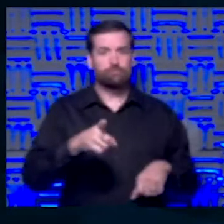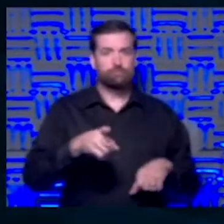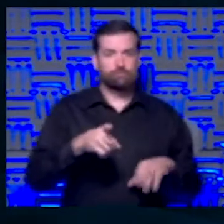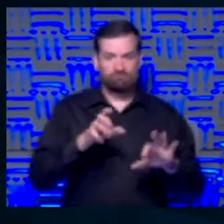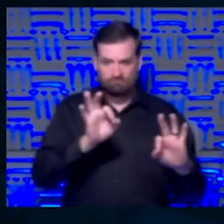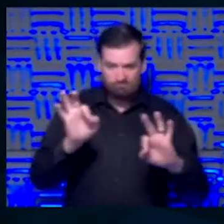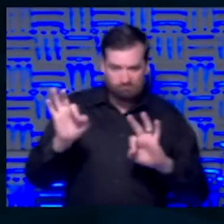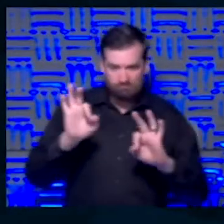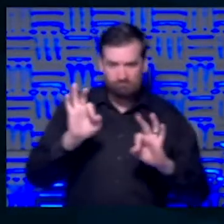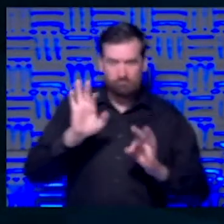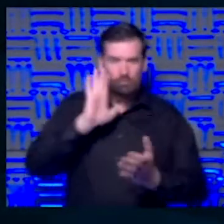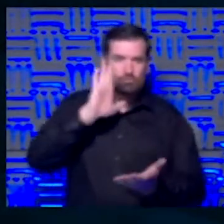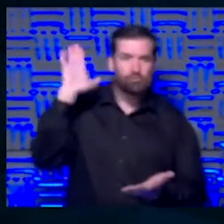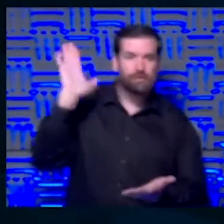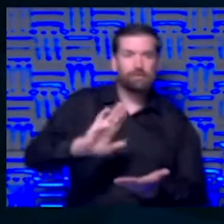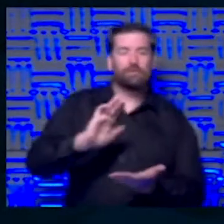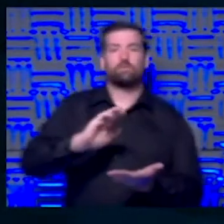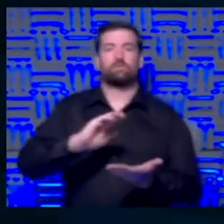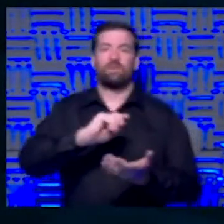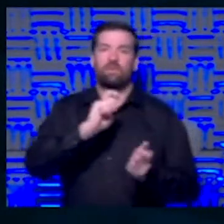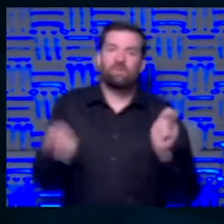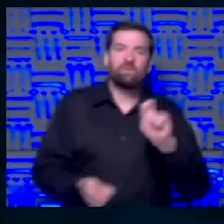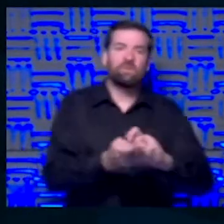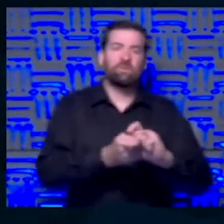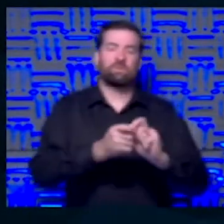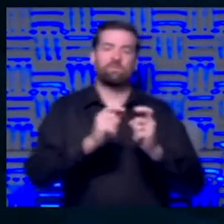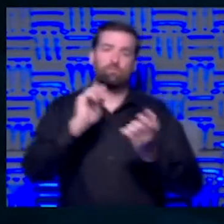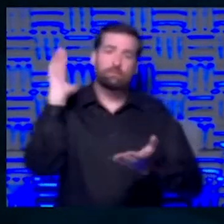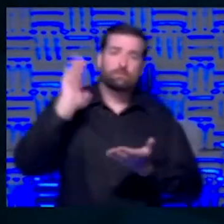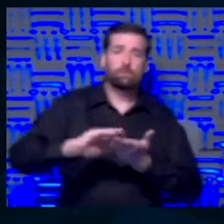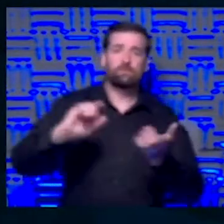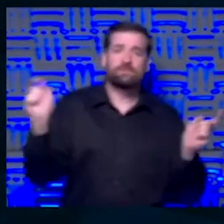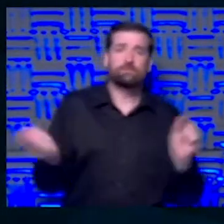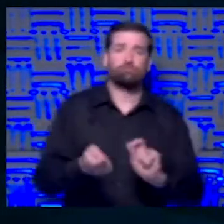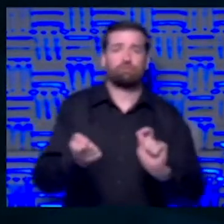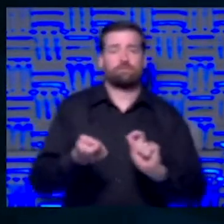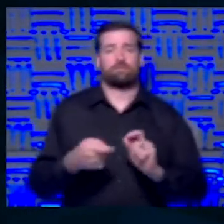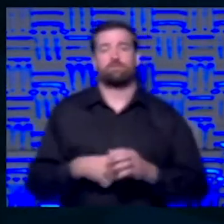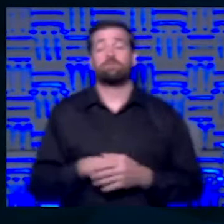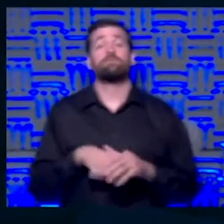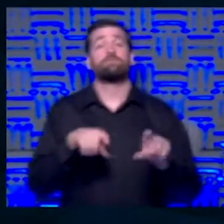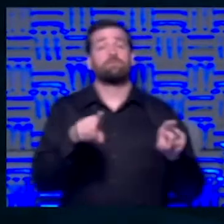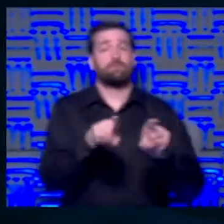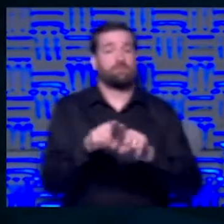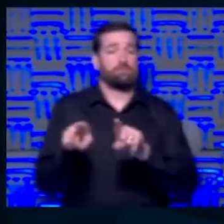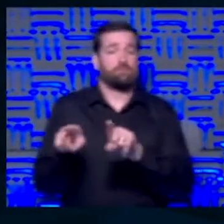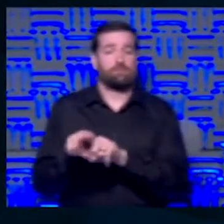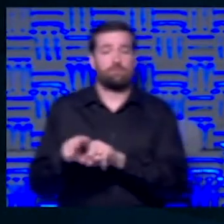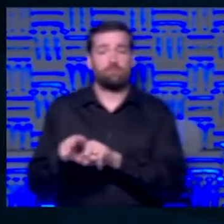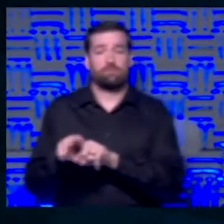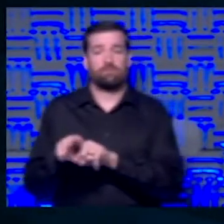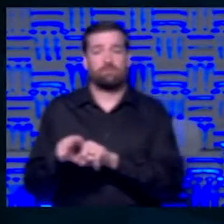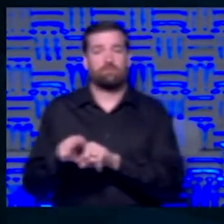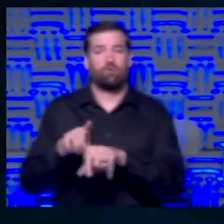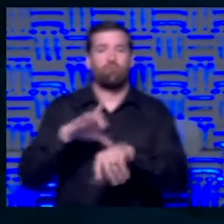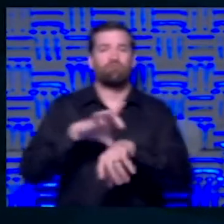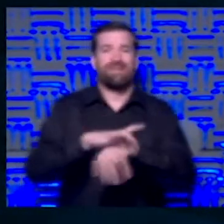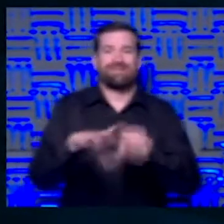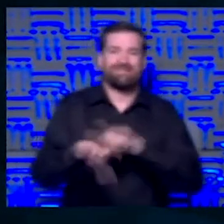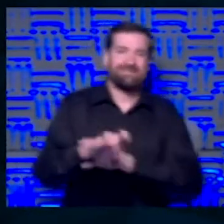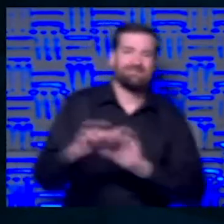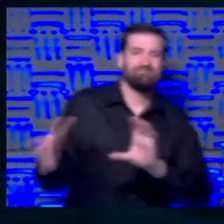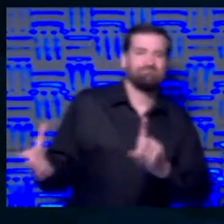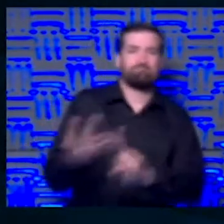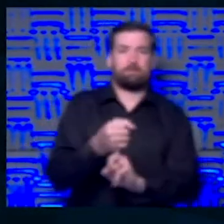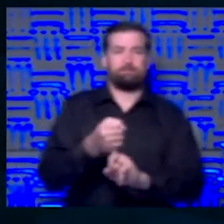reduce retaliation, reduce re-injury, and even decrease arrest rates as well by